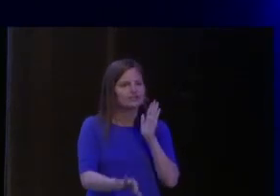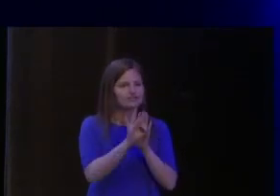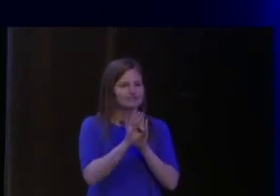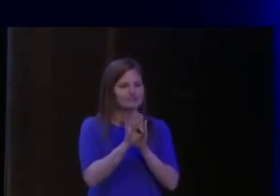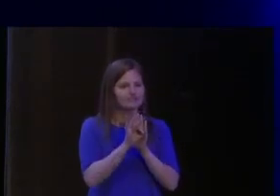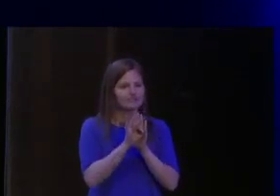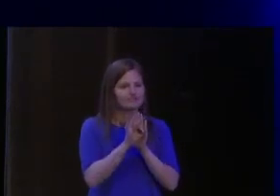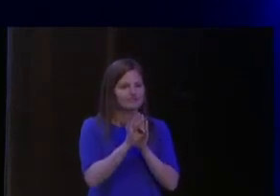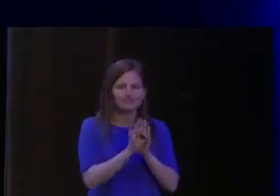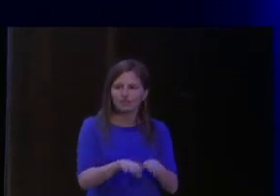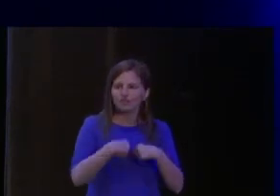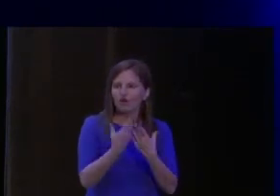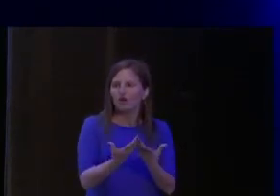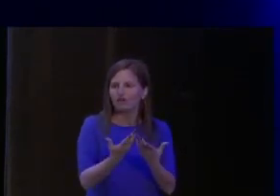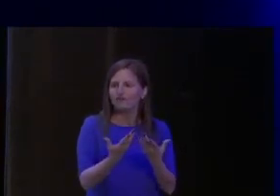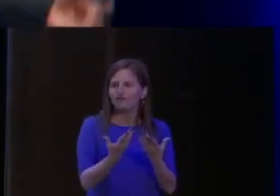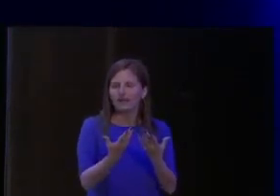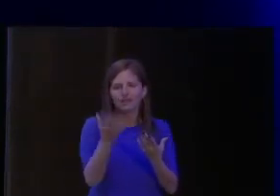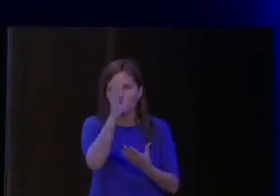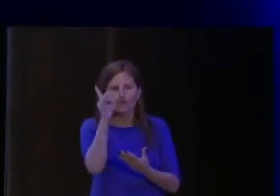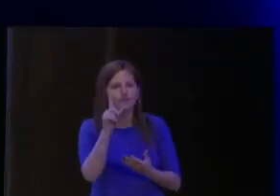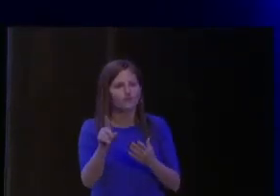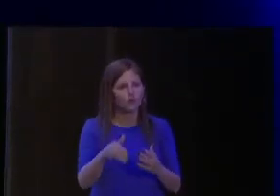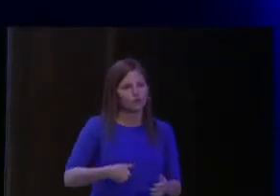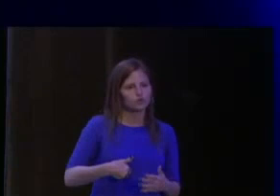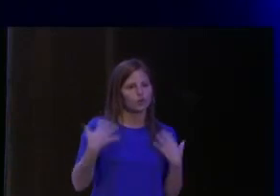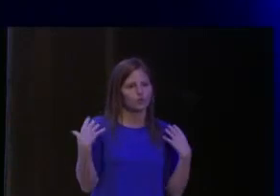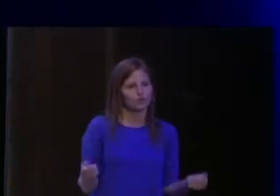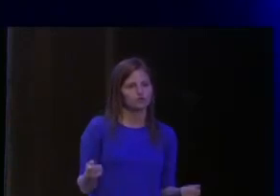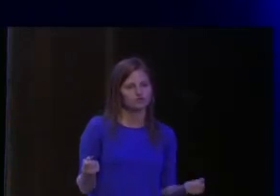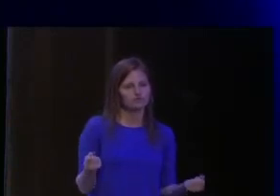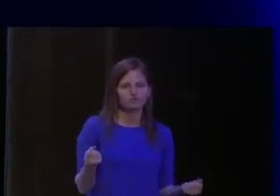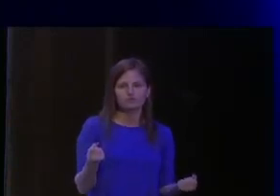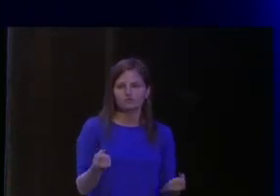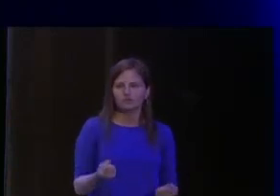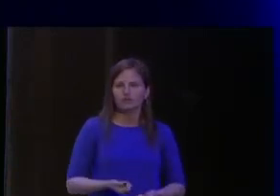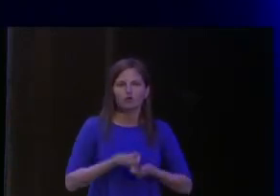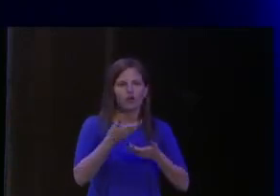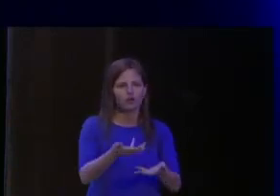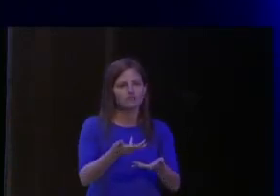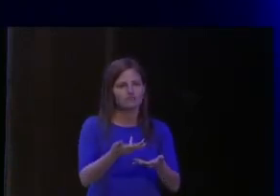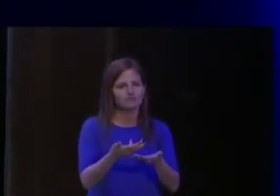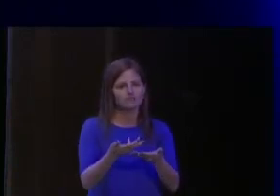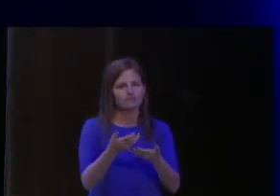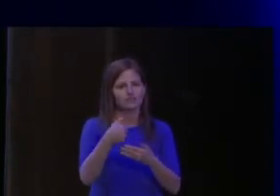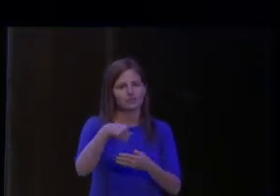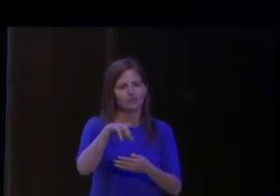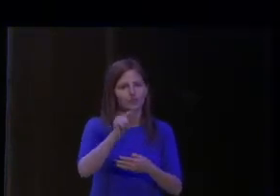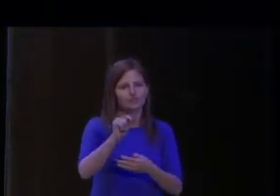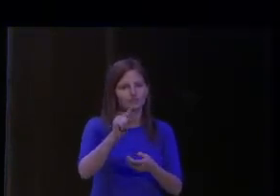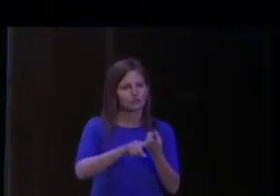discovery, causing a quest for soul recovery, causing a quest to